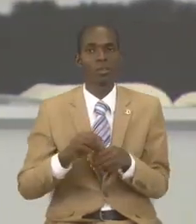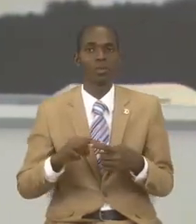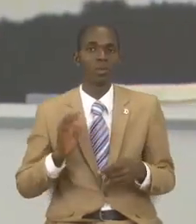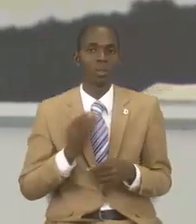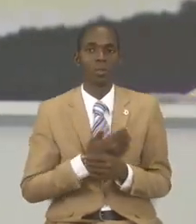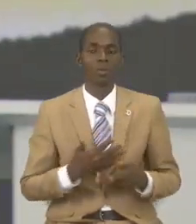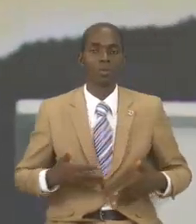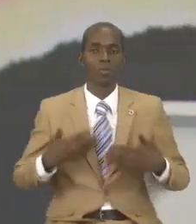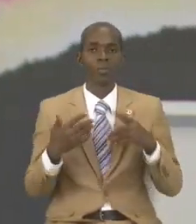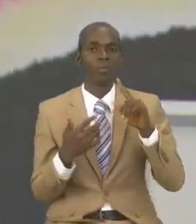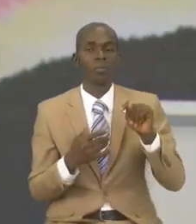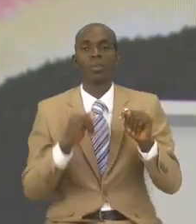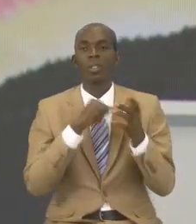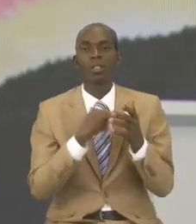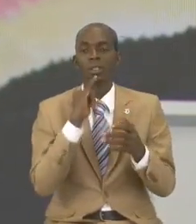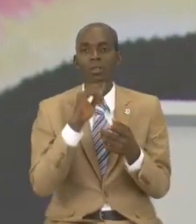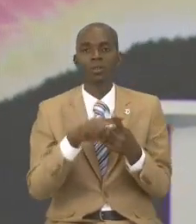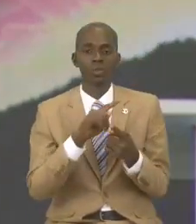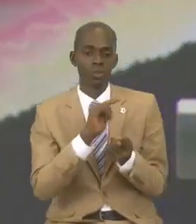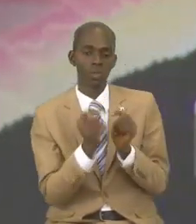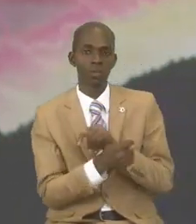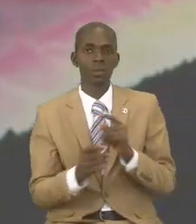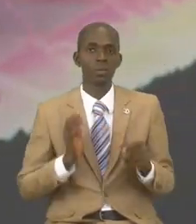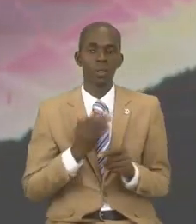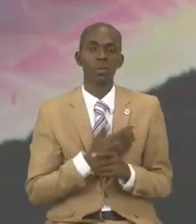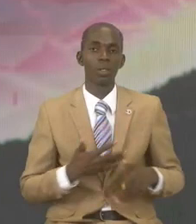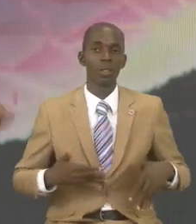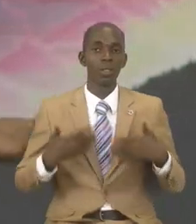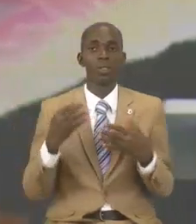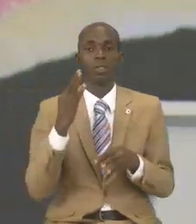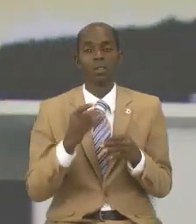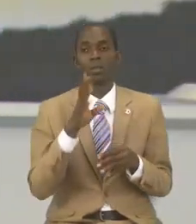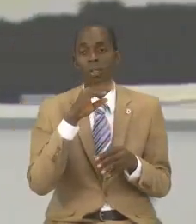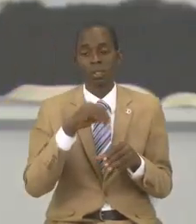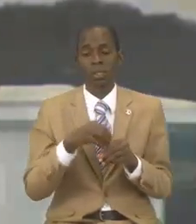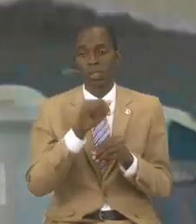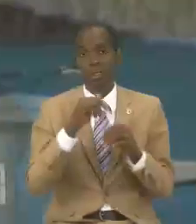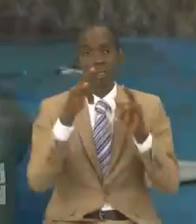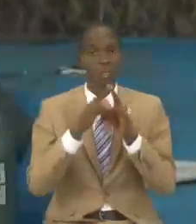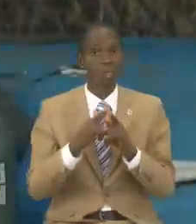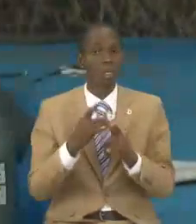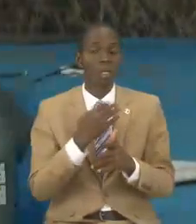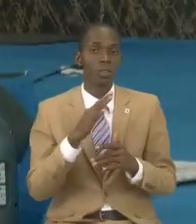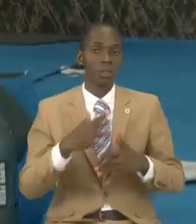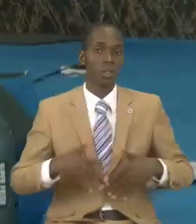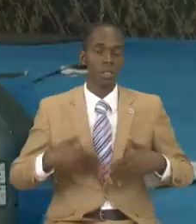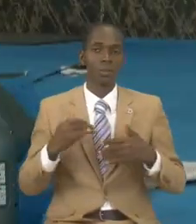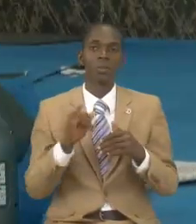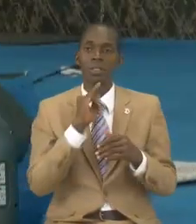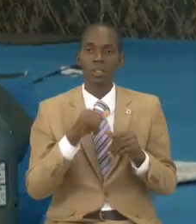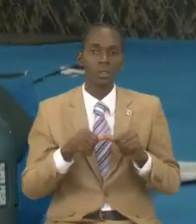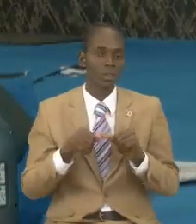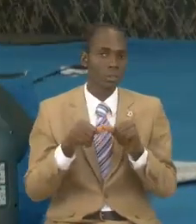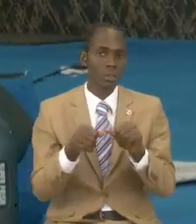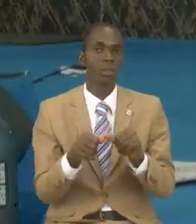to transform our lives. If you attend a retreat and your life remains the same,